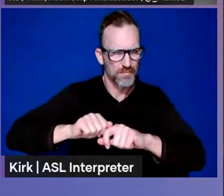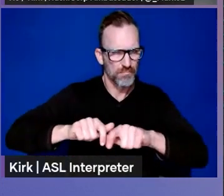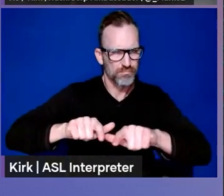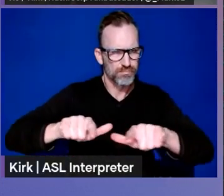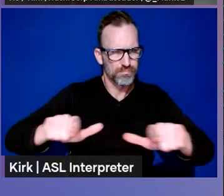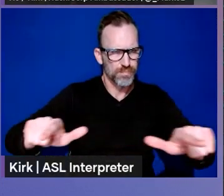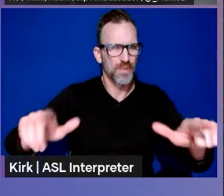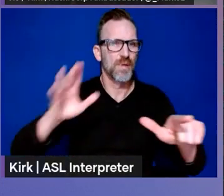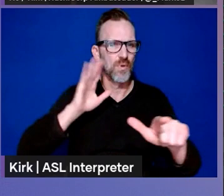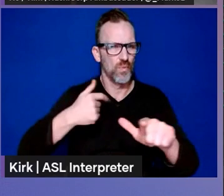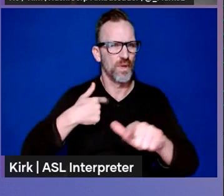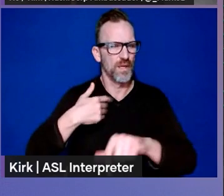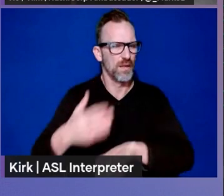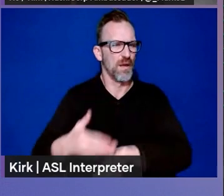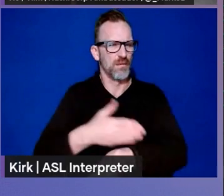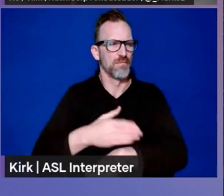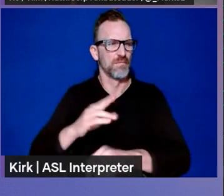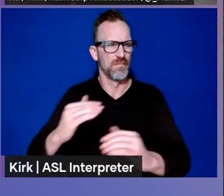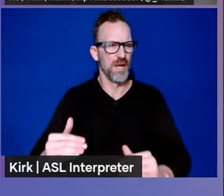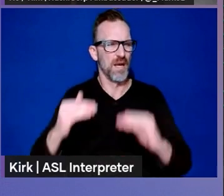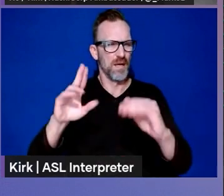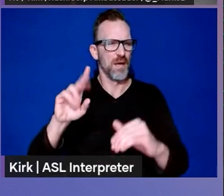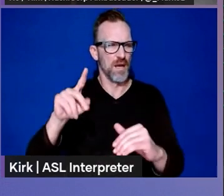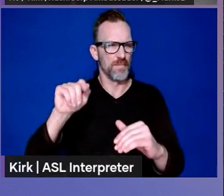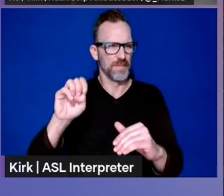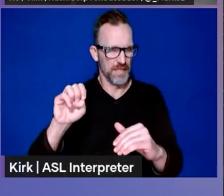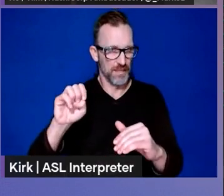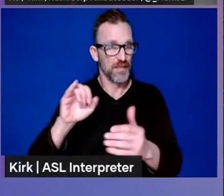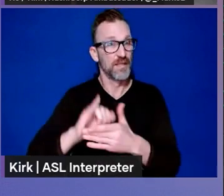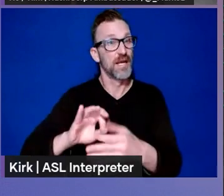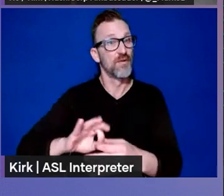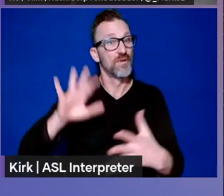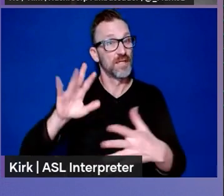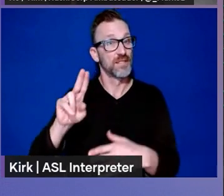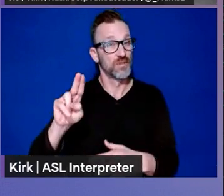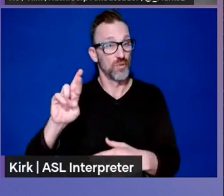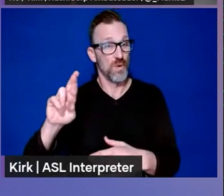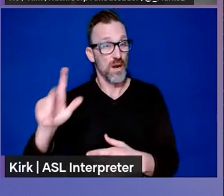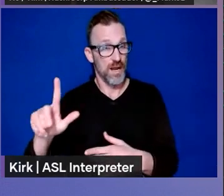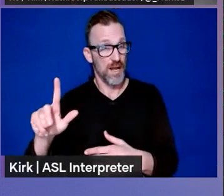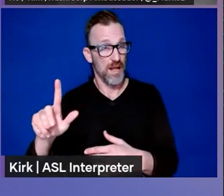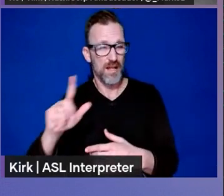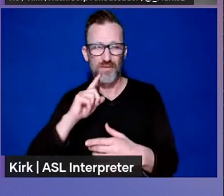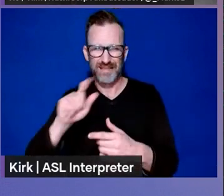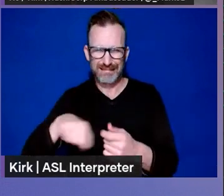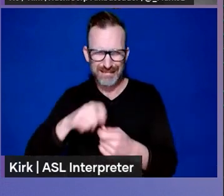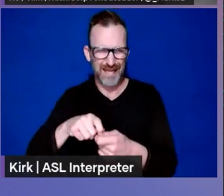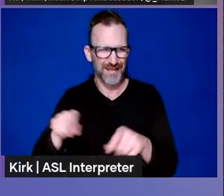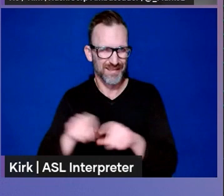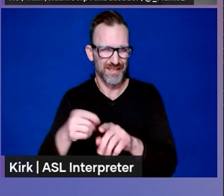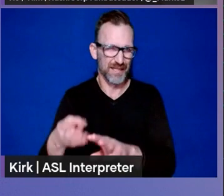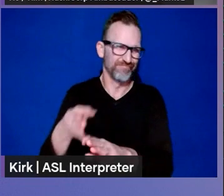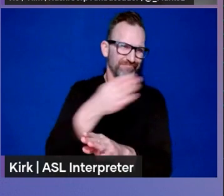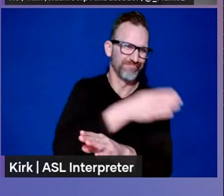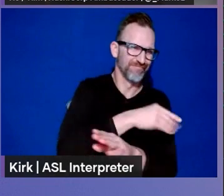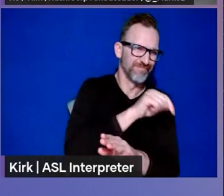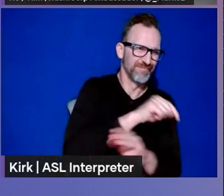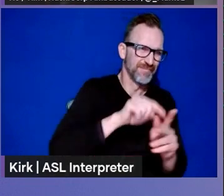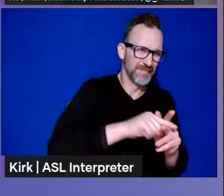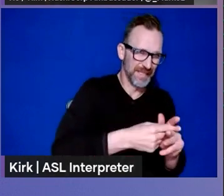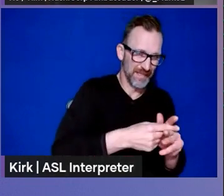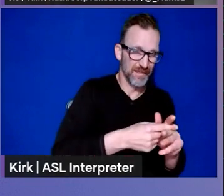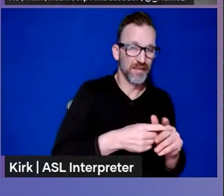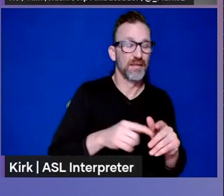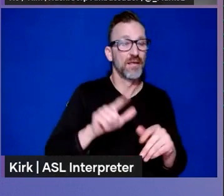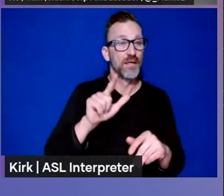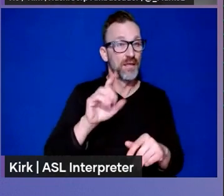deployment. And the release URL is actually exactly the same as we had it the first time around. So it's the same load balancer. It's